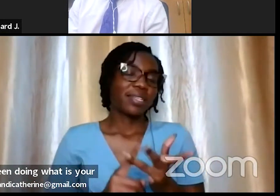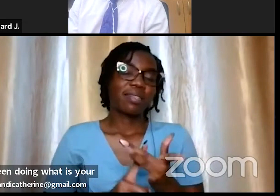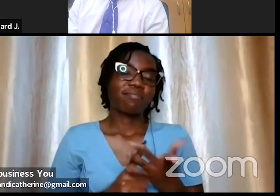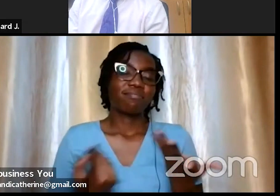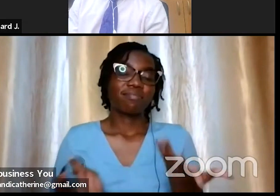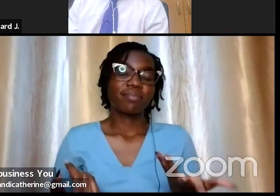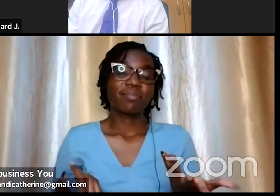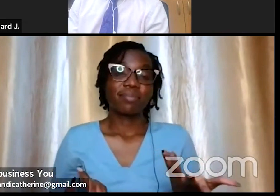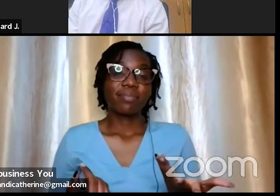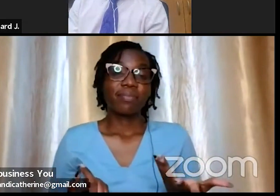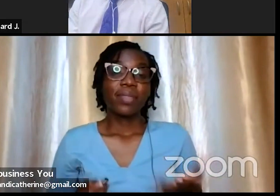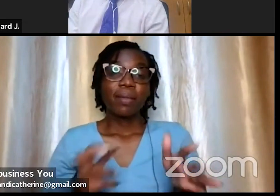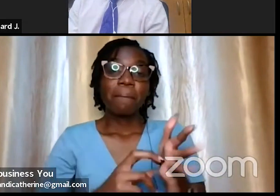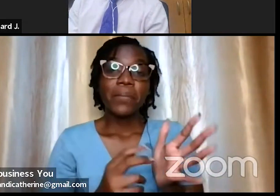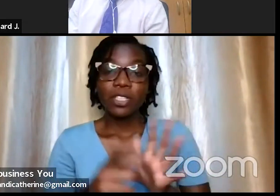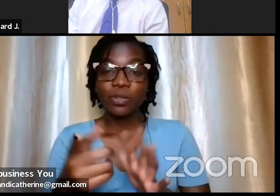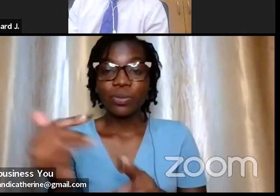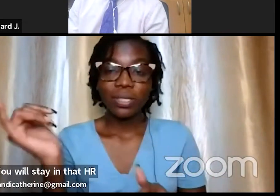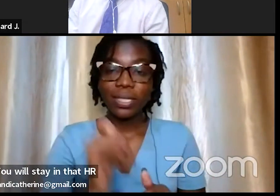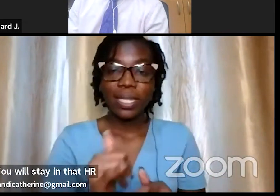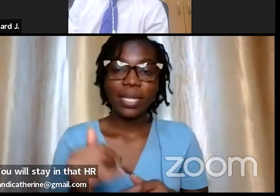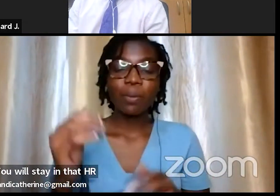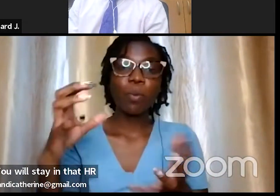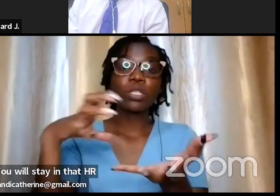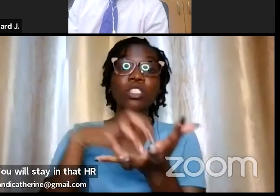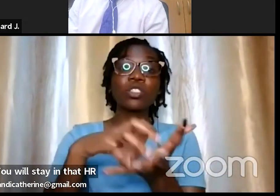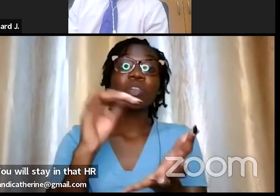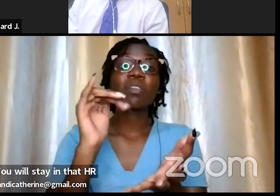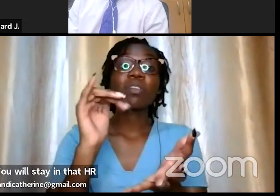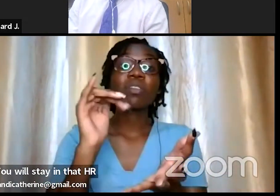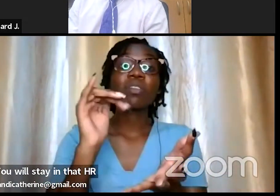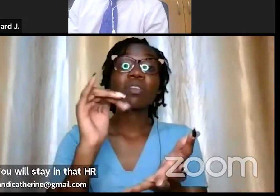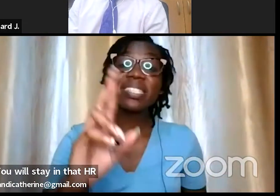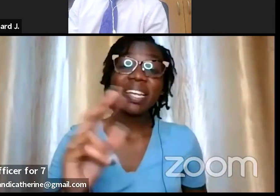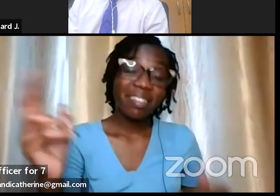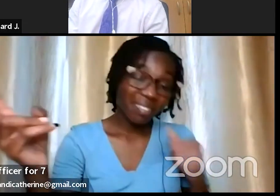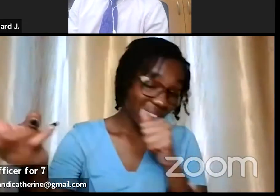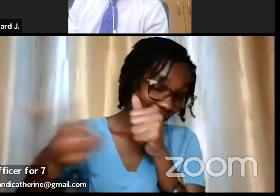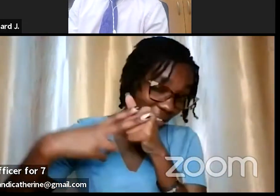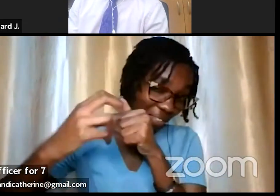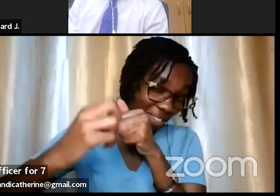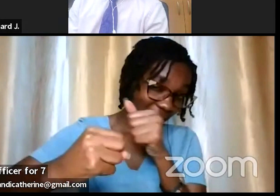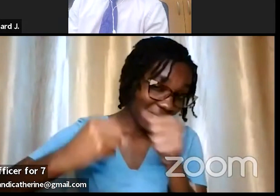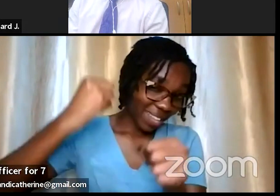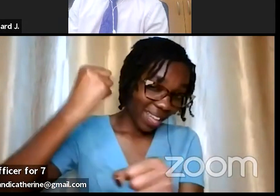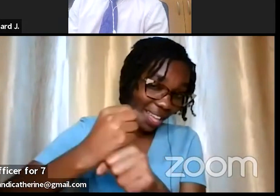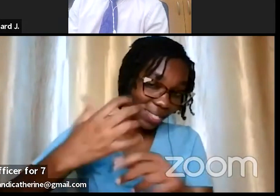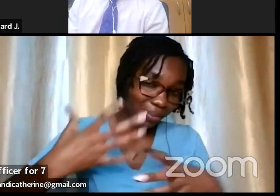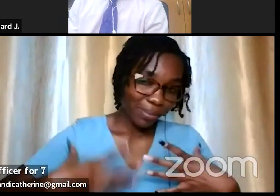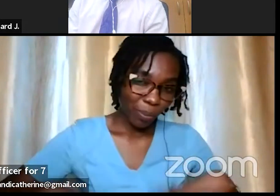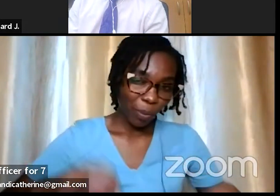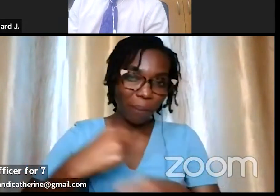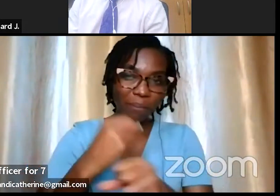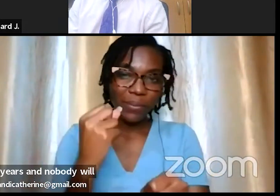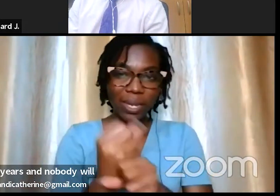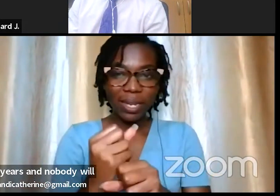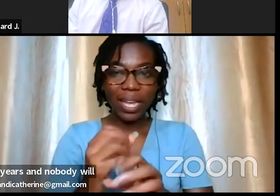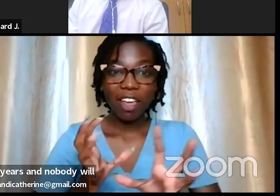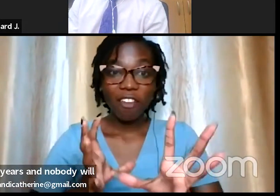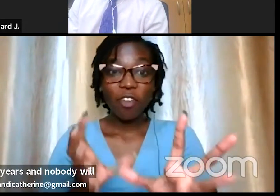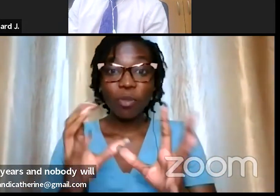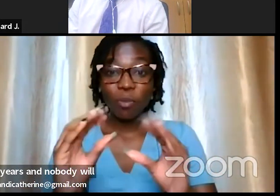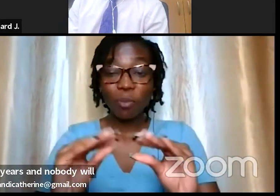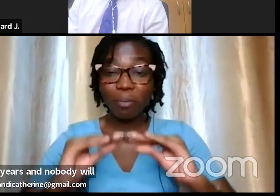You will stay in that HR position as a HR officer for 7 years and nobody will make an effort to promote you.